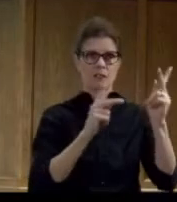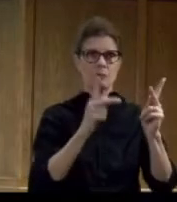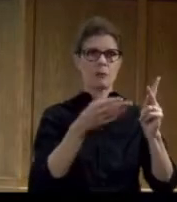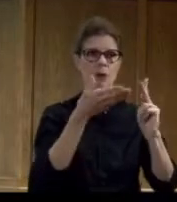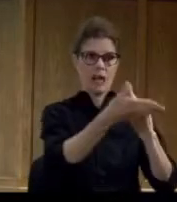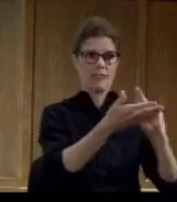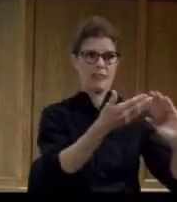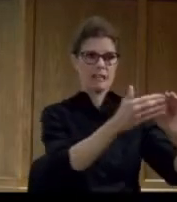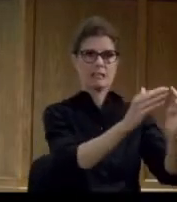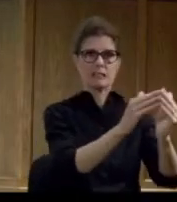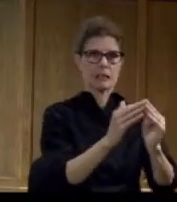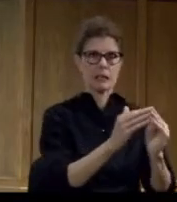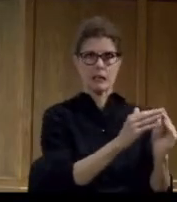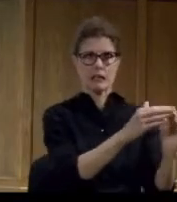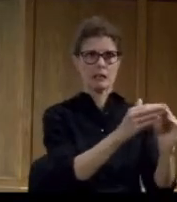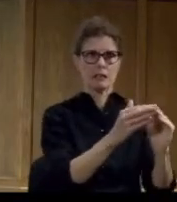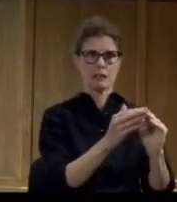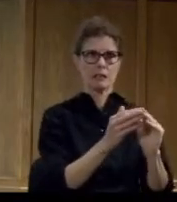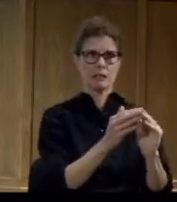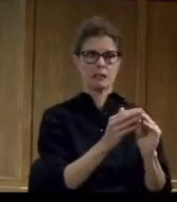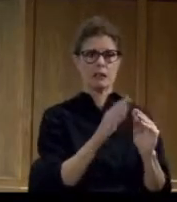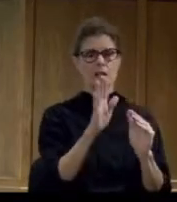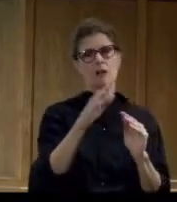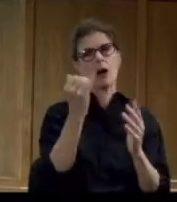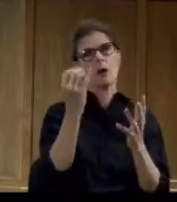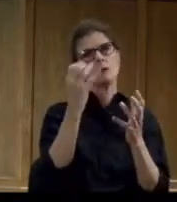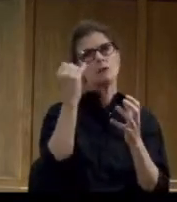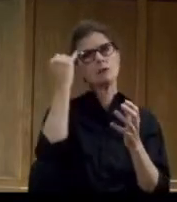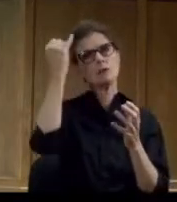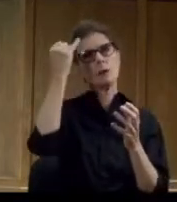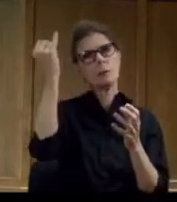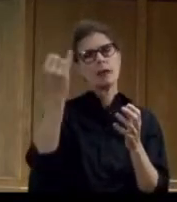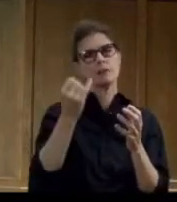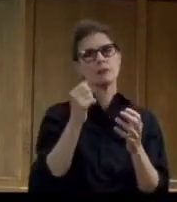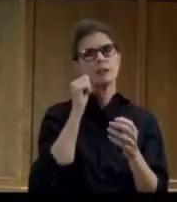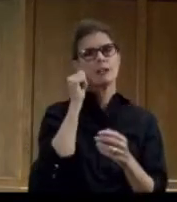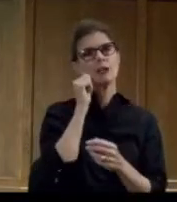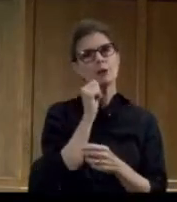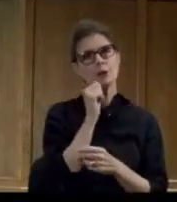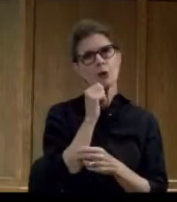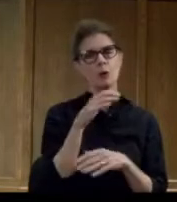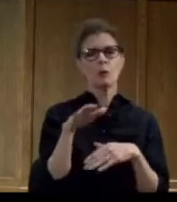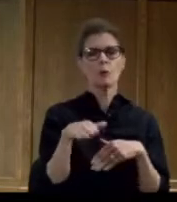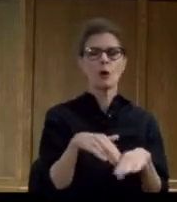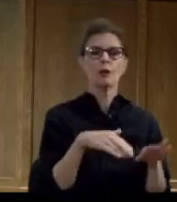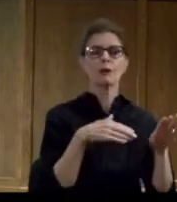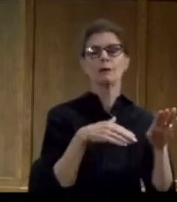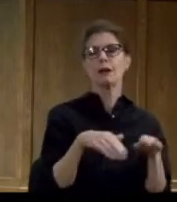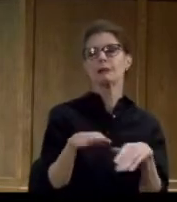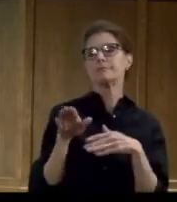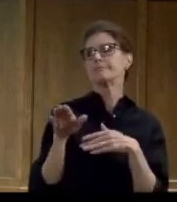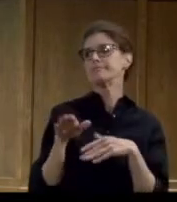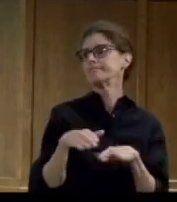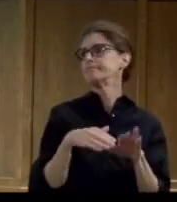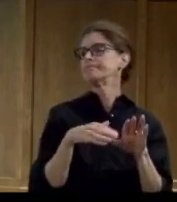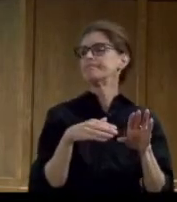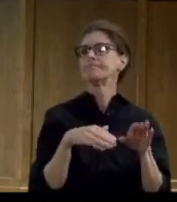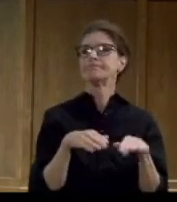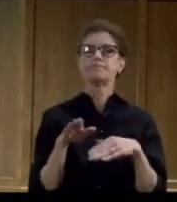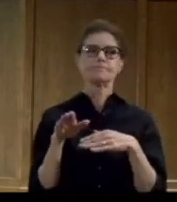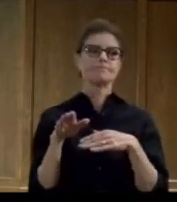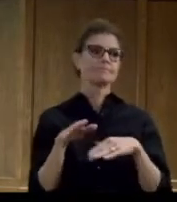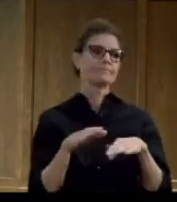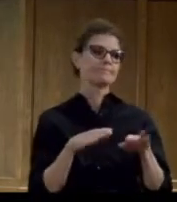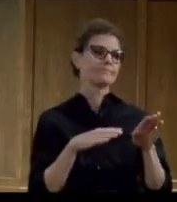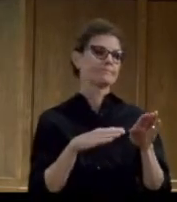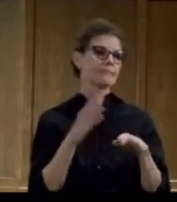moment the storyline of a girl walking around the city of Ephesus with no past, no history,